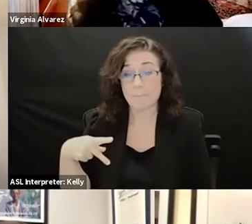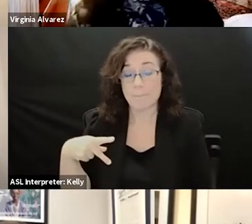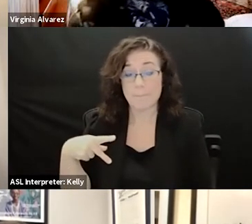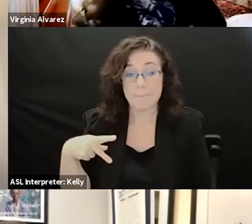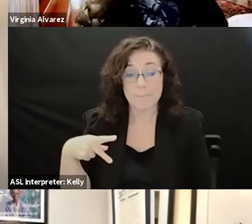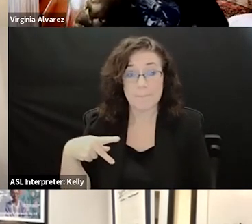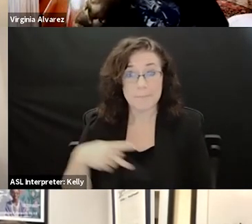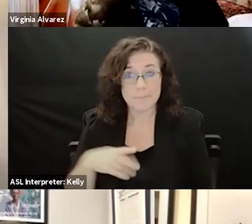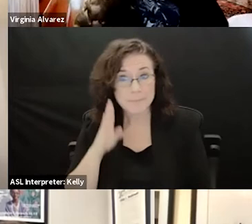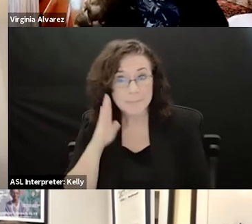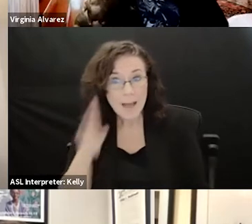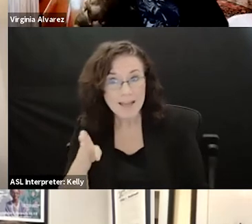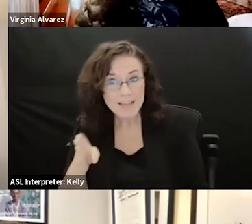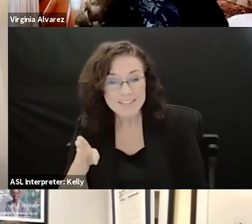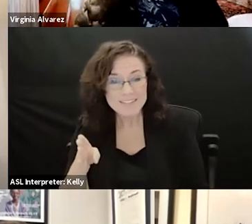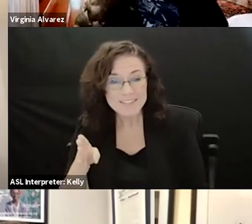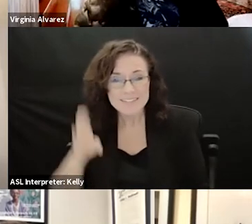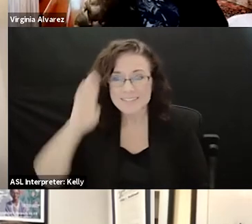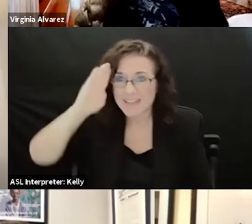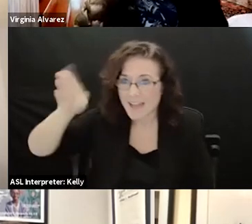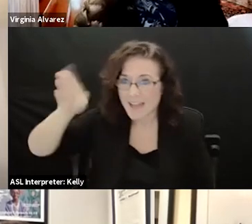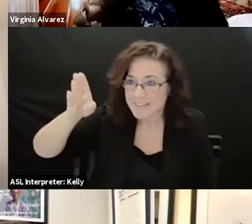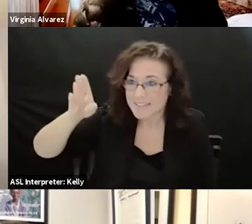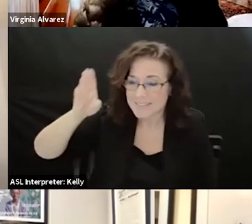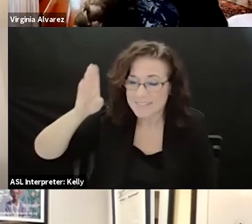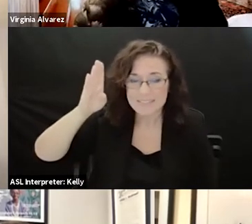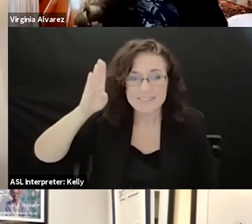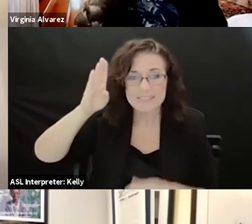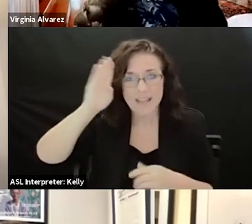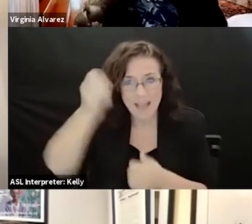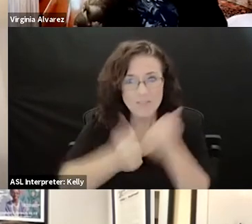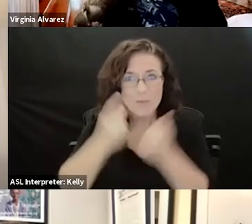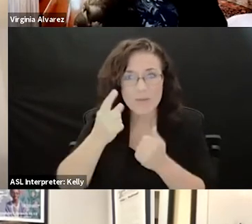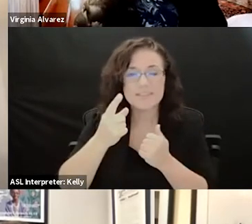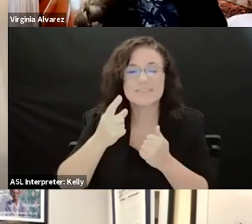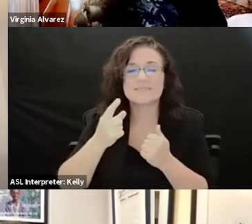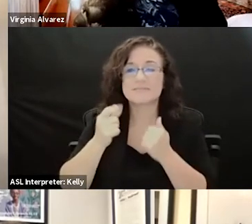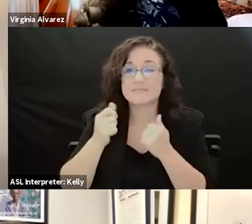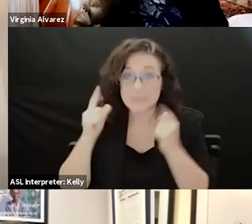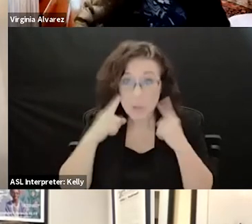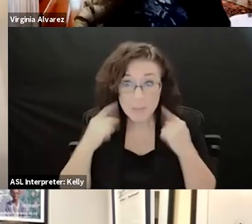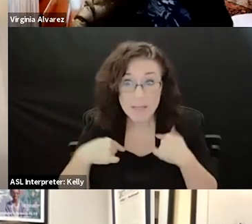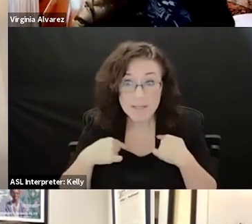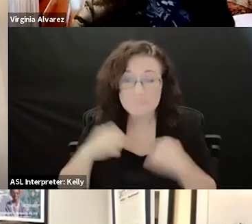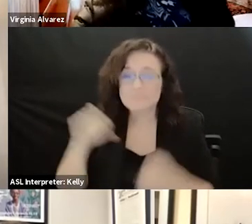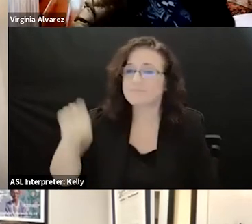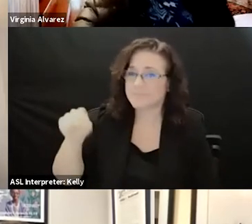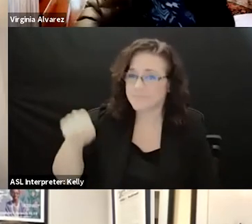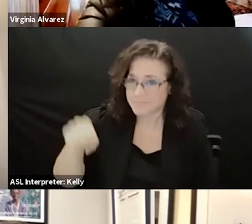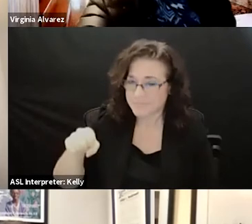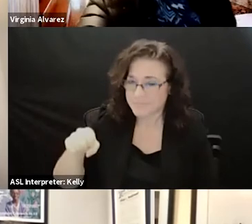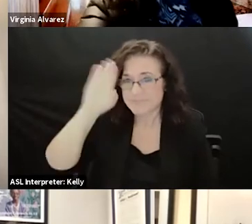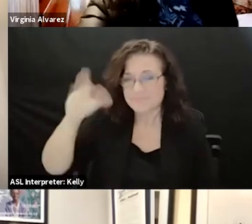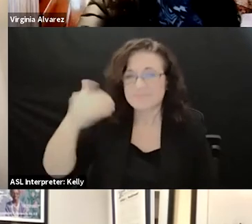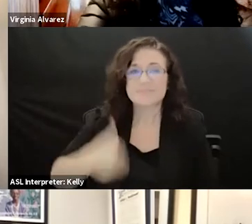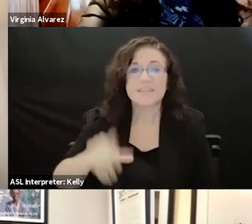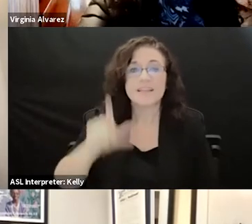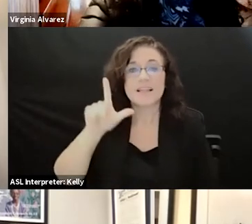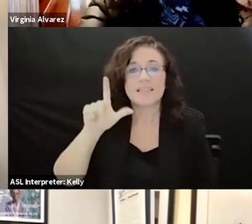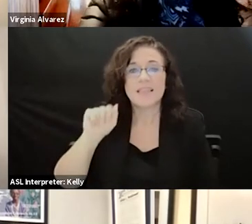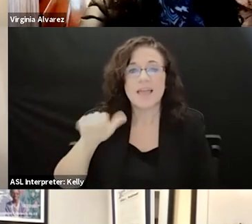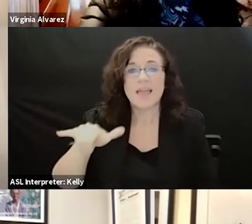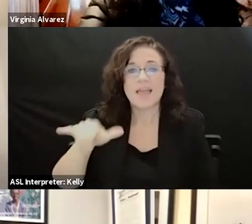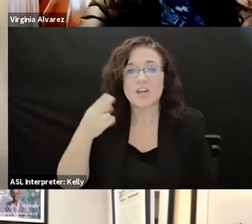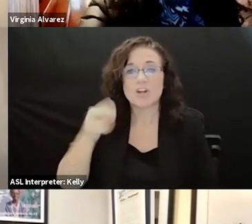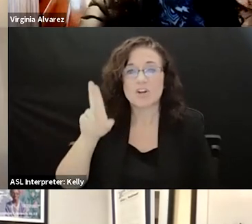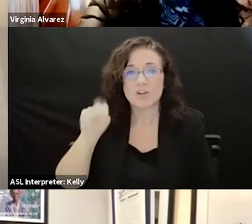hi um hi everyone can you hear me yes go ahead okay hi everyone my name is leahern and i work with youth in